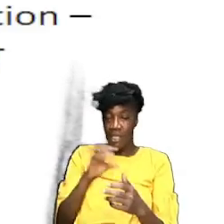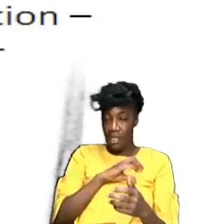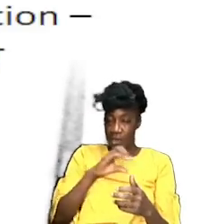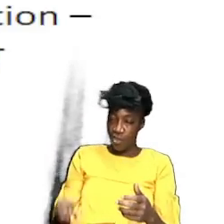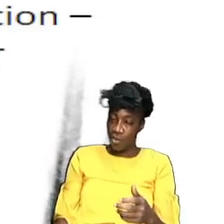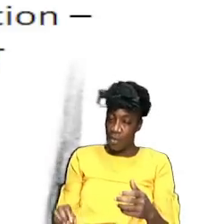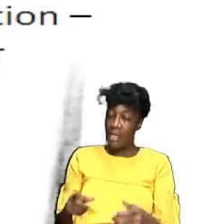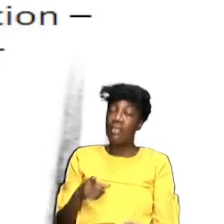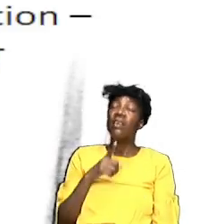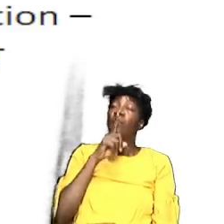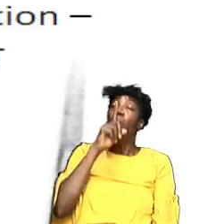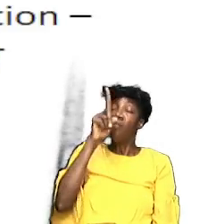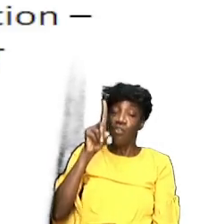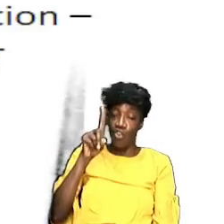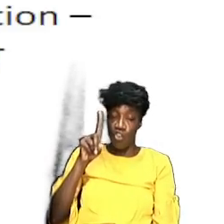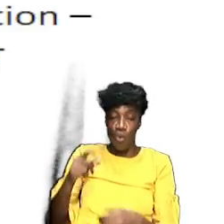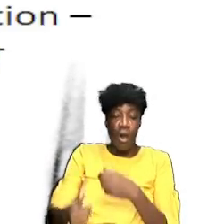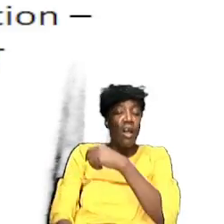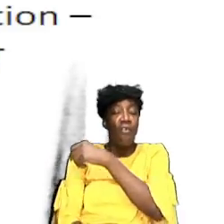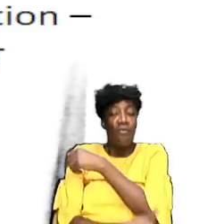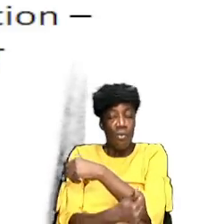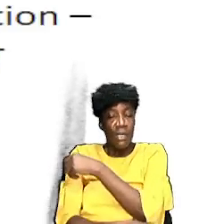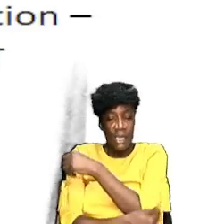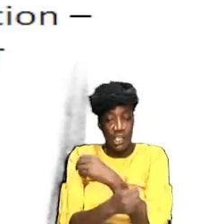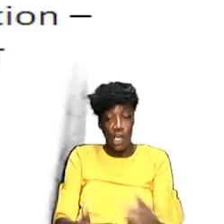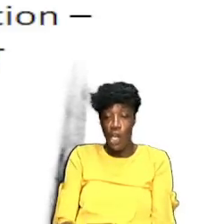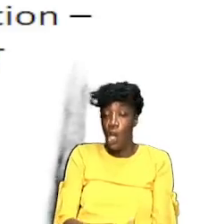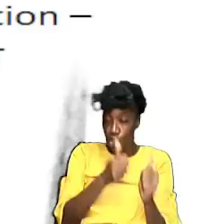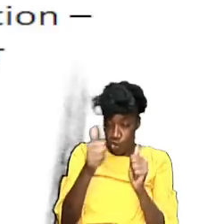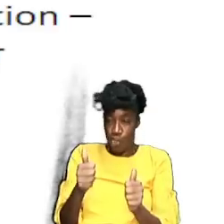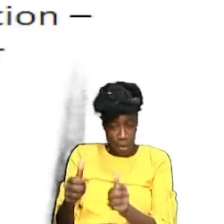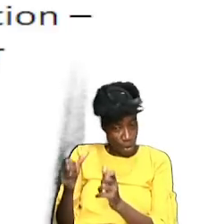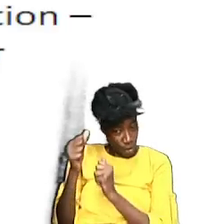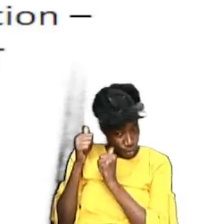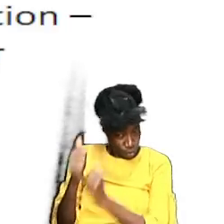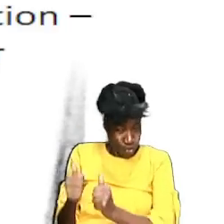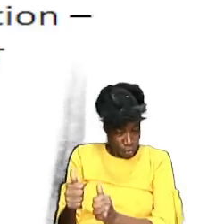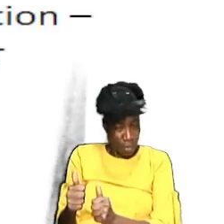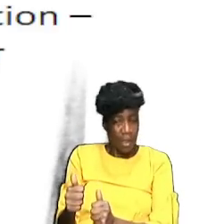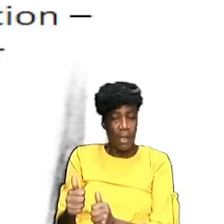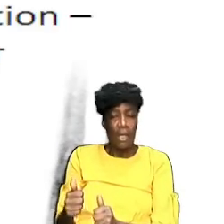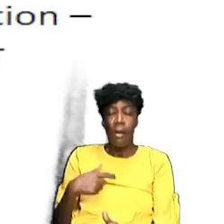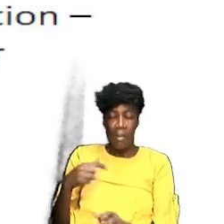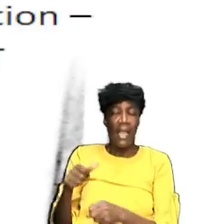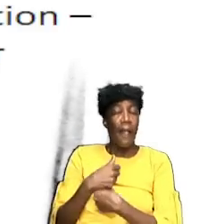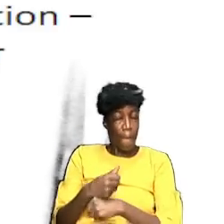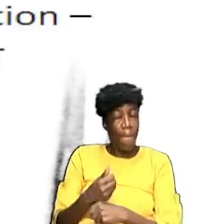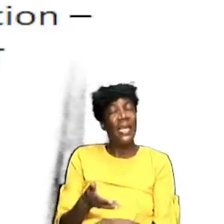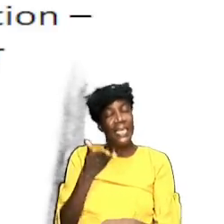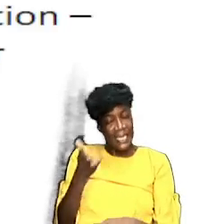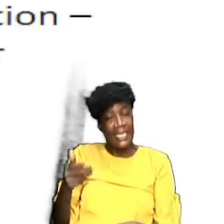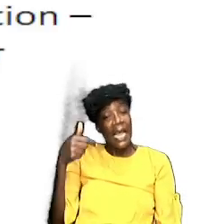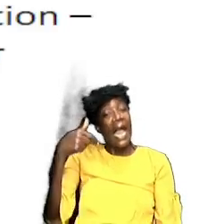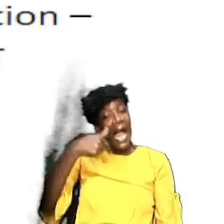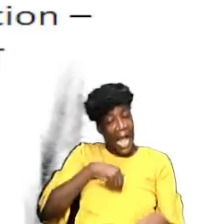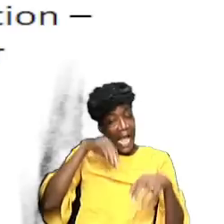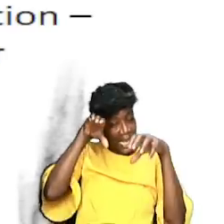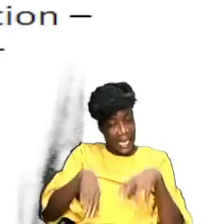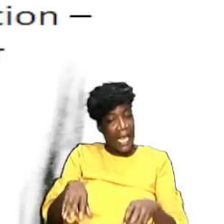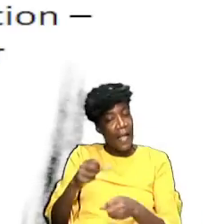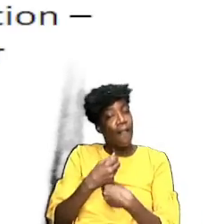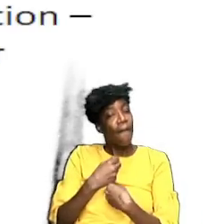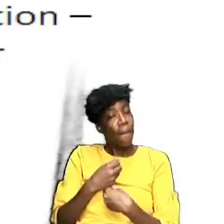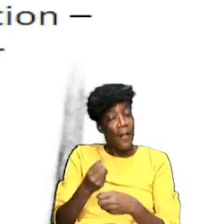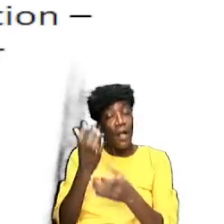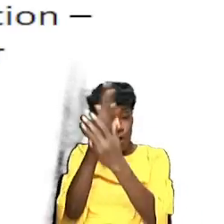I have a sure foundation, I have a sure grip that whatever comes my way, I can make it. I can make it.